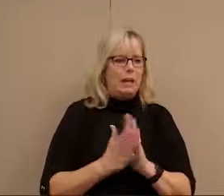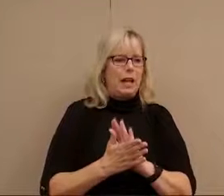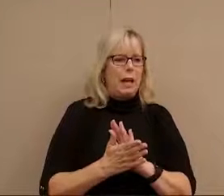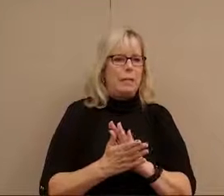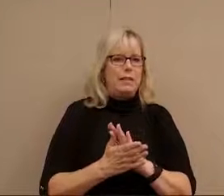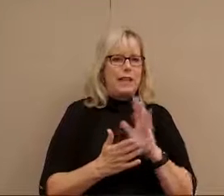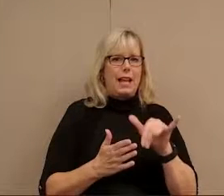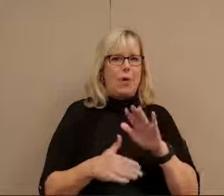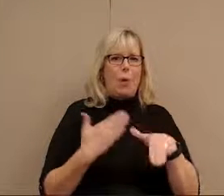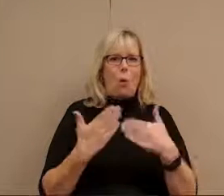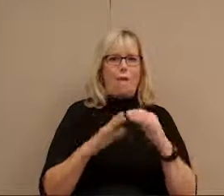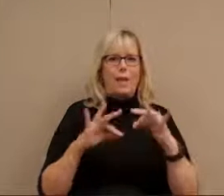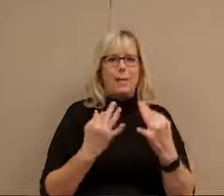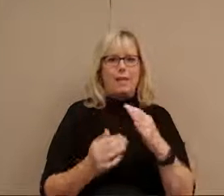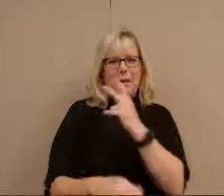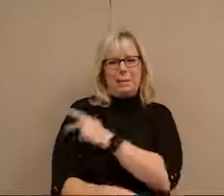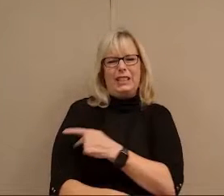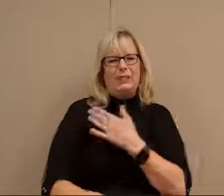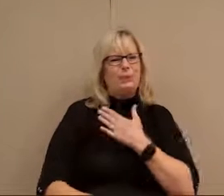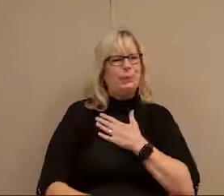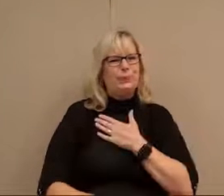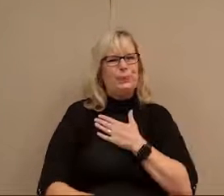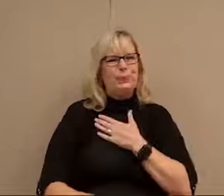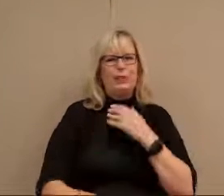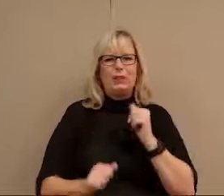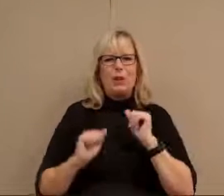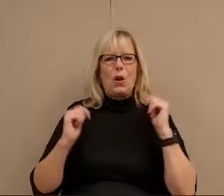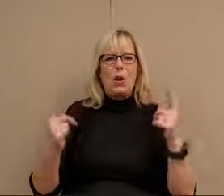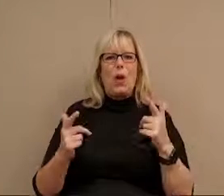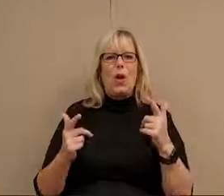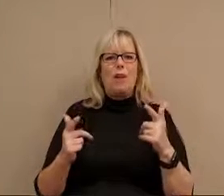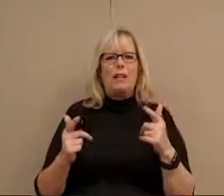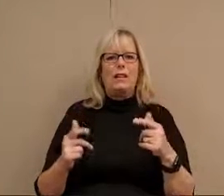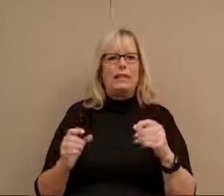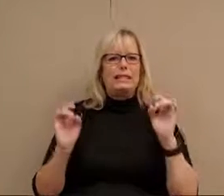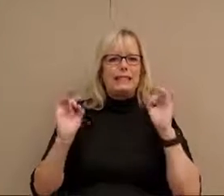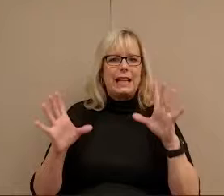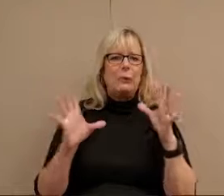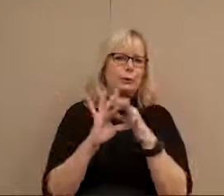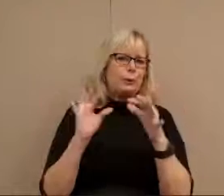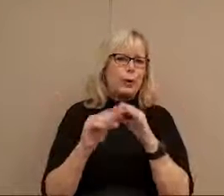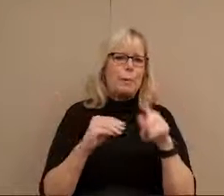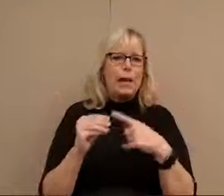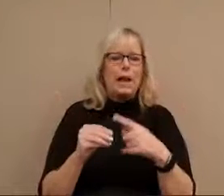extended family of that patient. So, and there's all the horror stories out